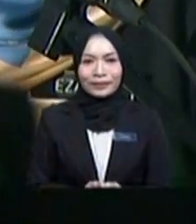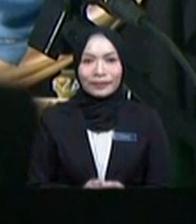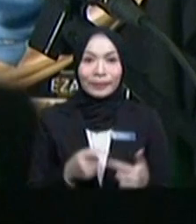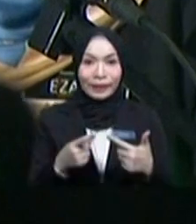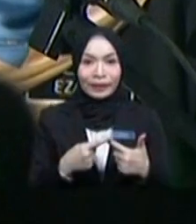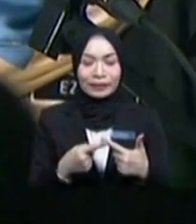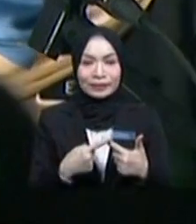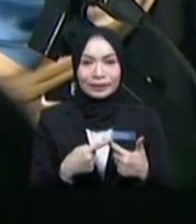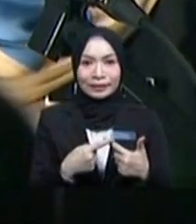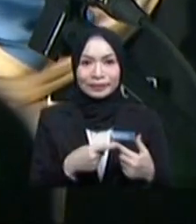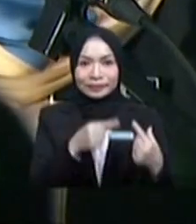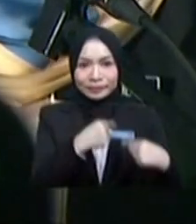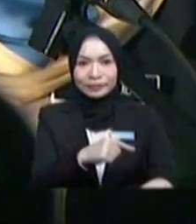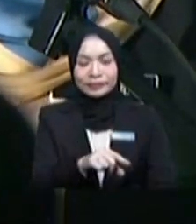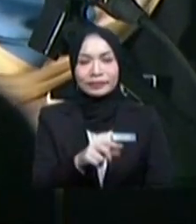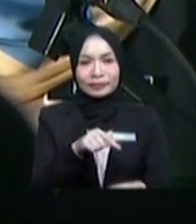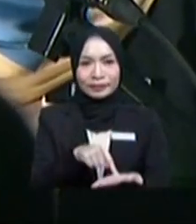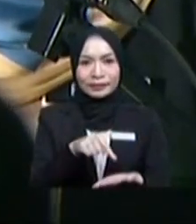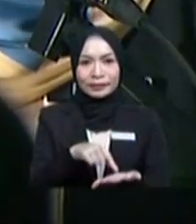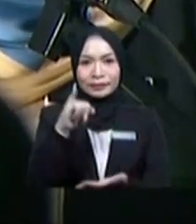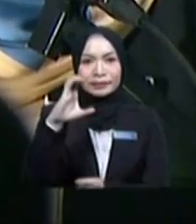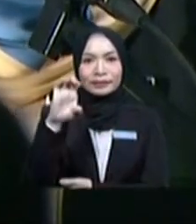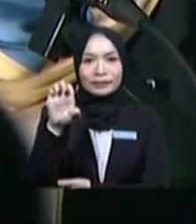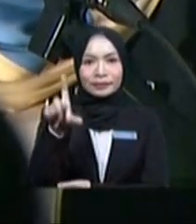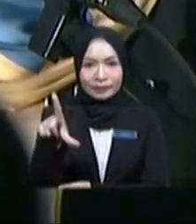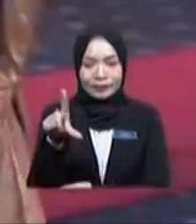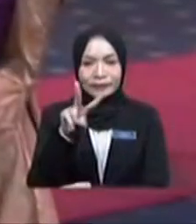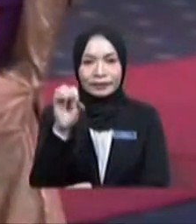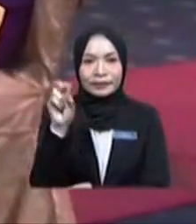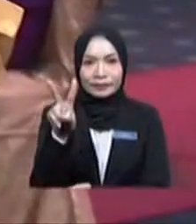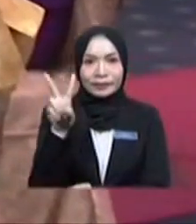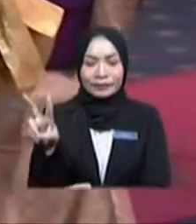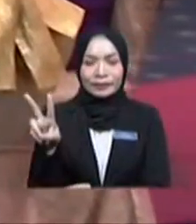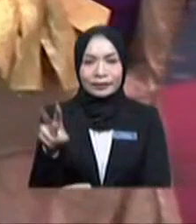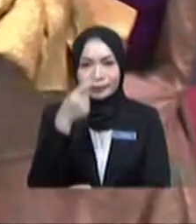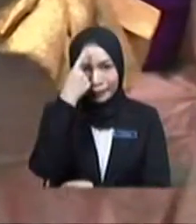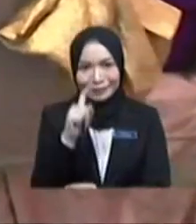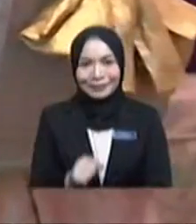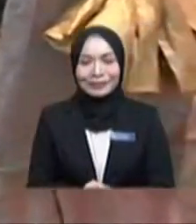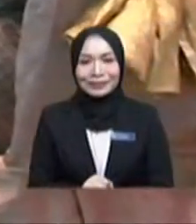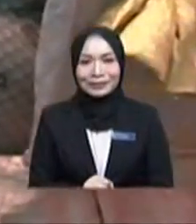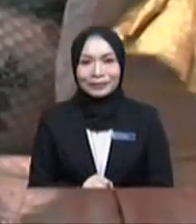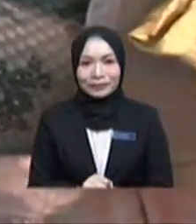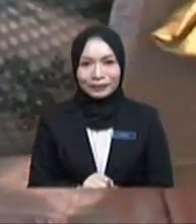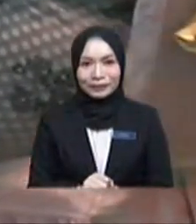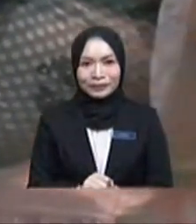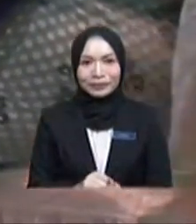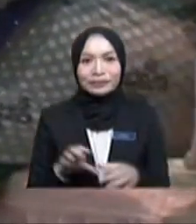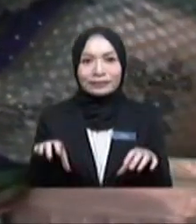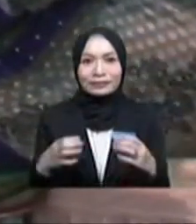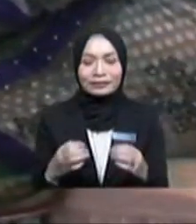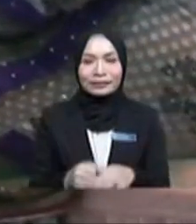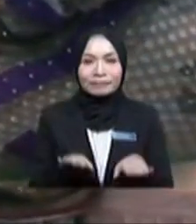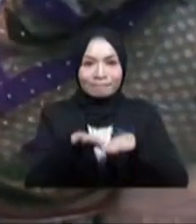on English Language ISEL 2022 aims to create a platform for researchers, practitioners